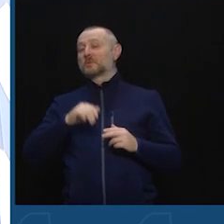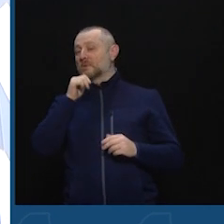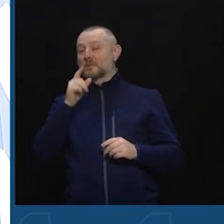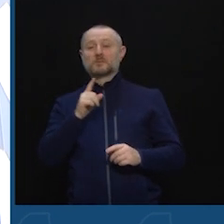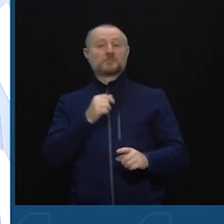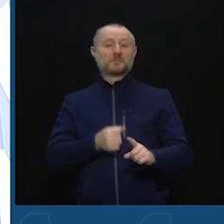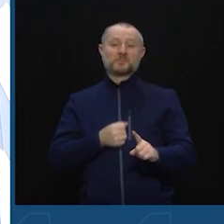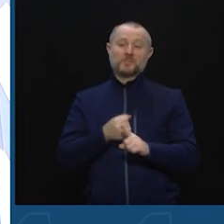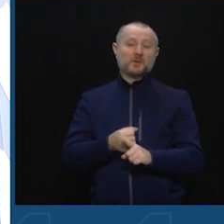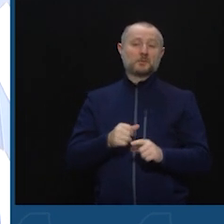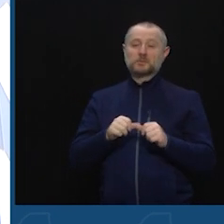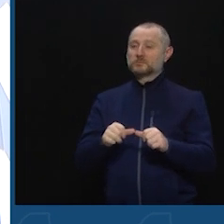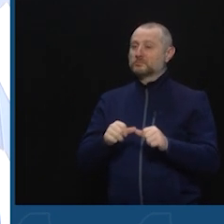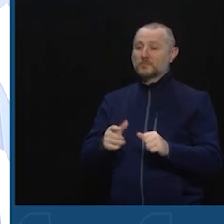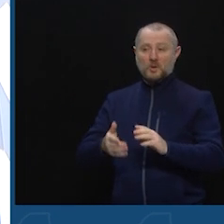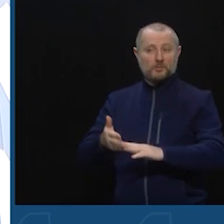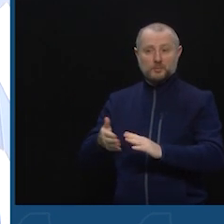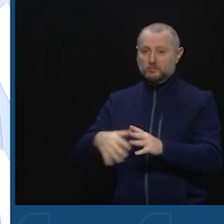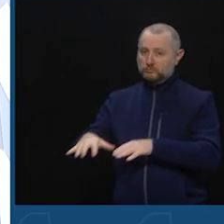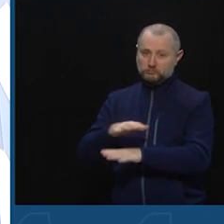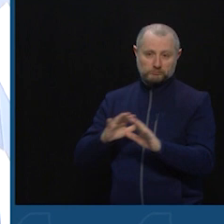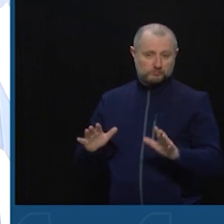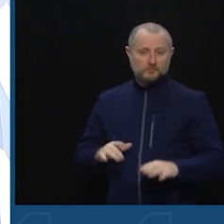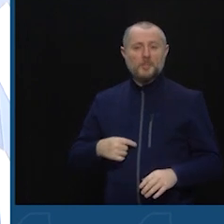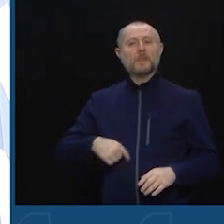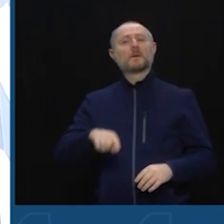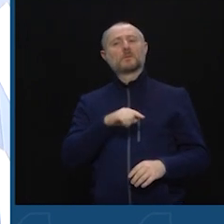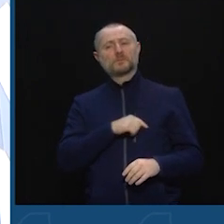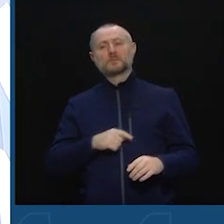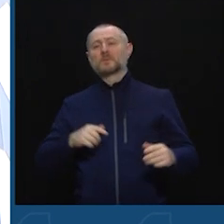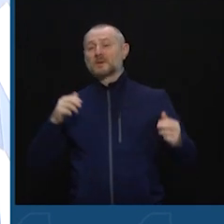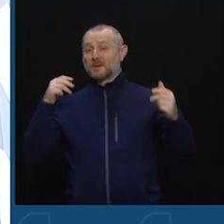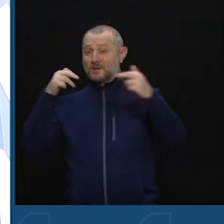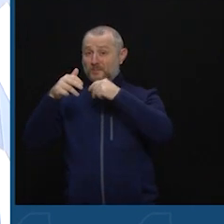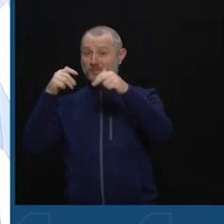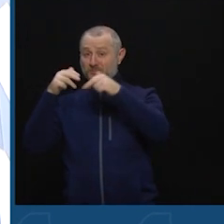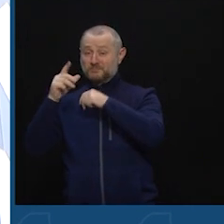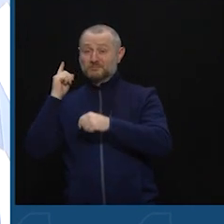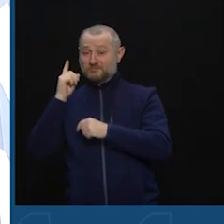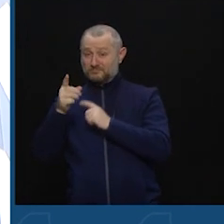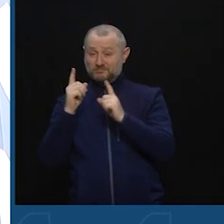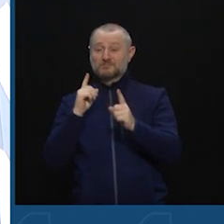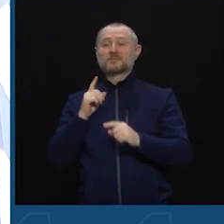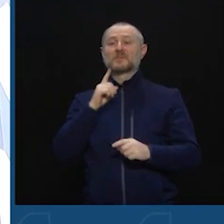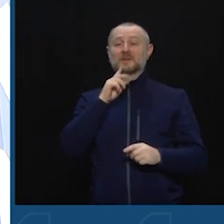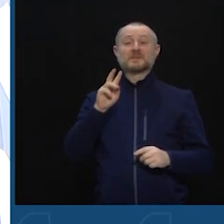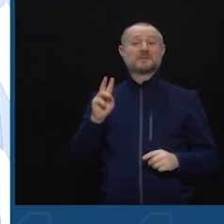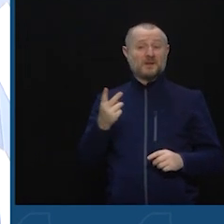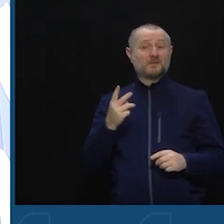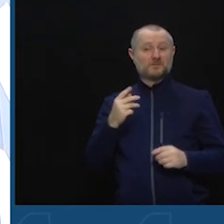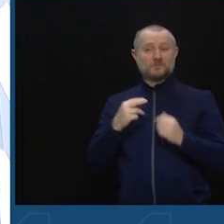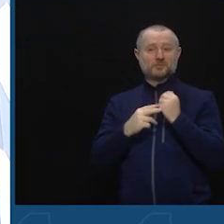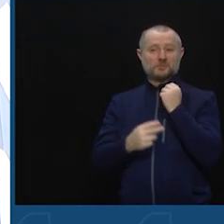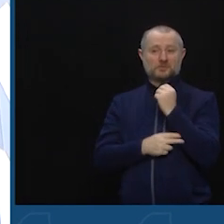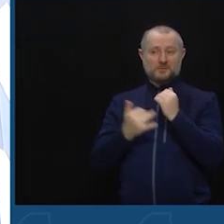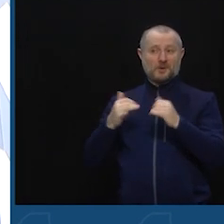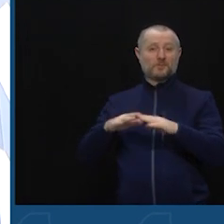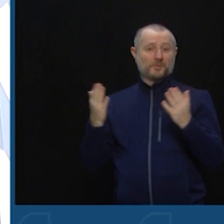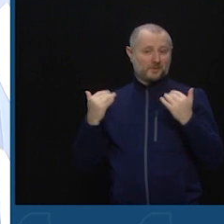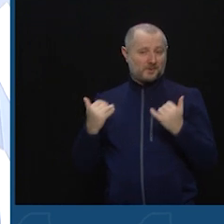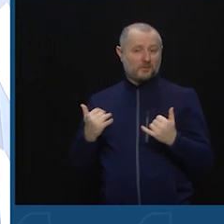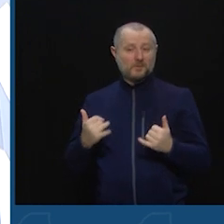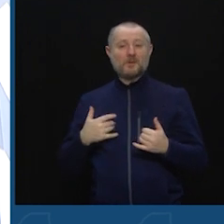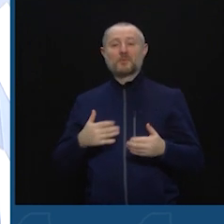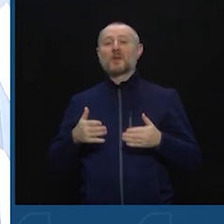ongoing operations. Our dual pedestrian sky bridges, the second of which is opening today, are what allowed the terminal